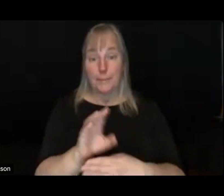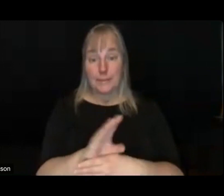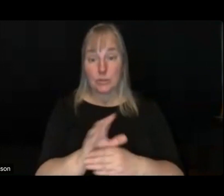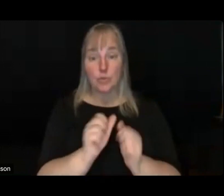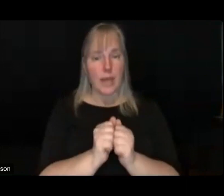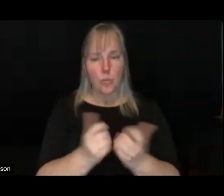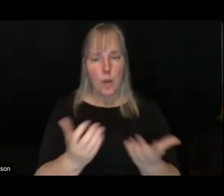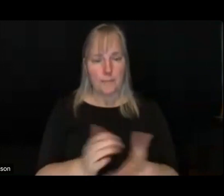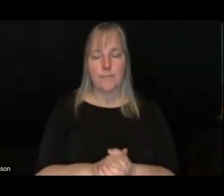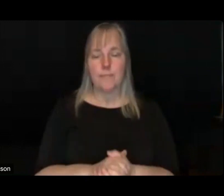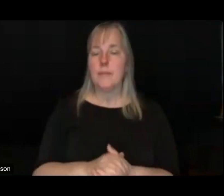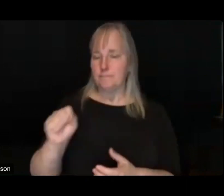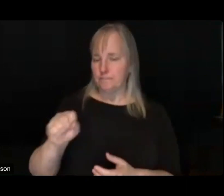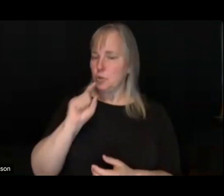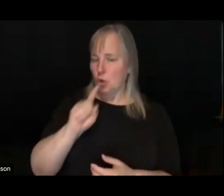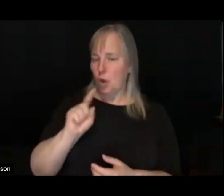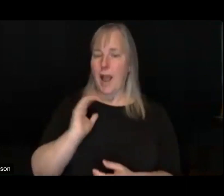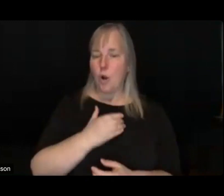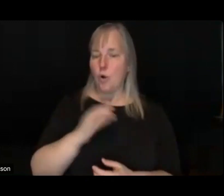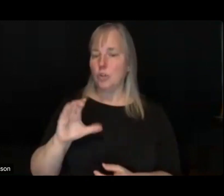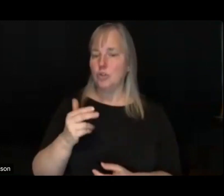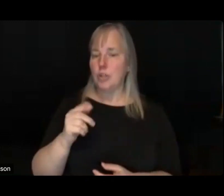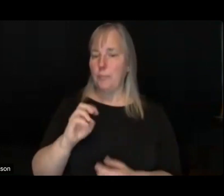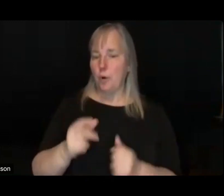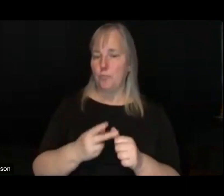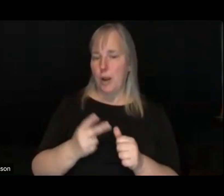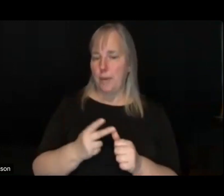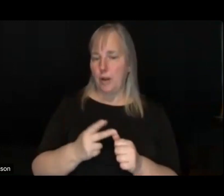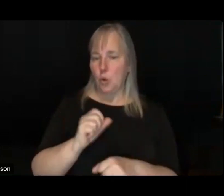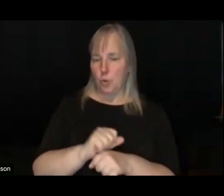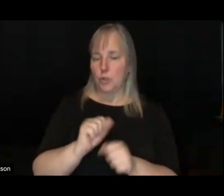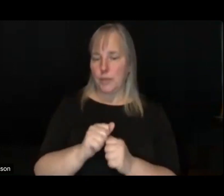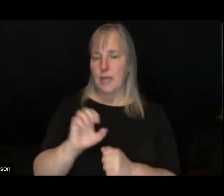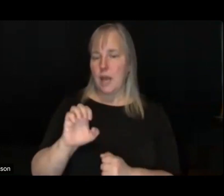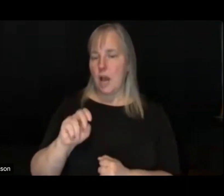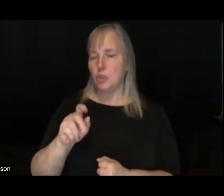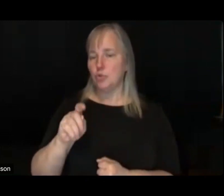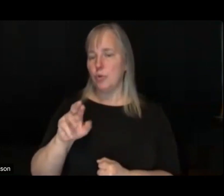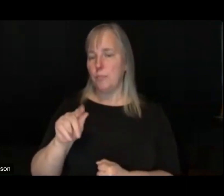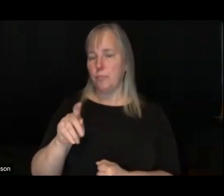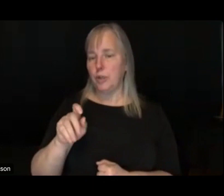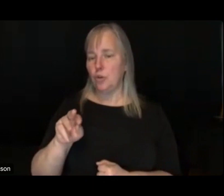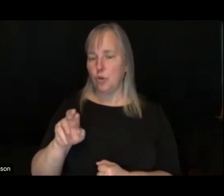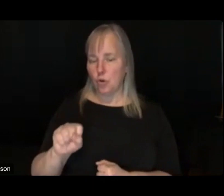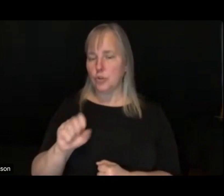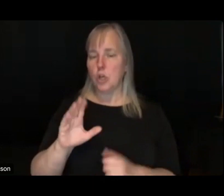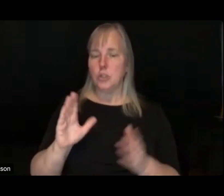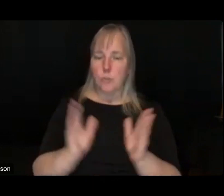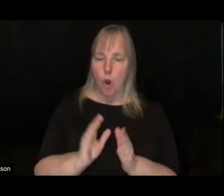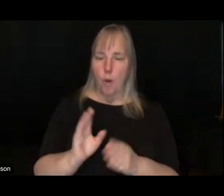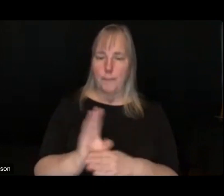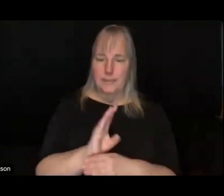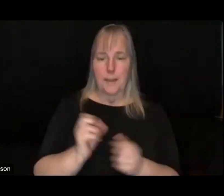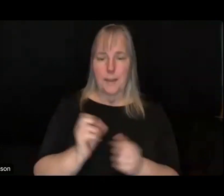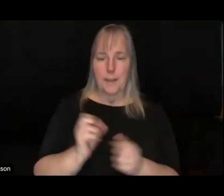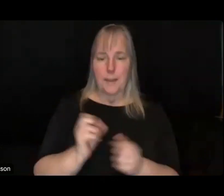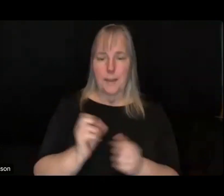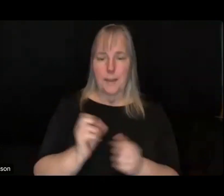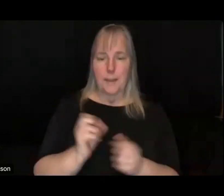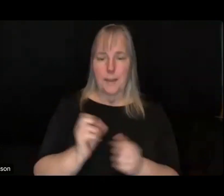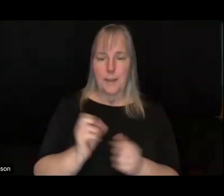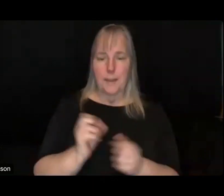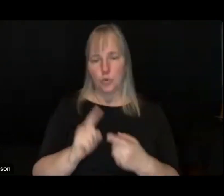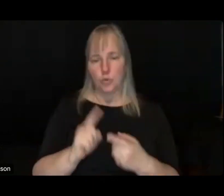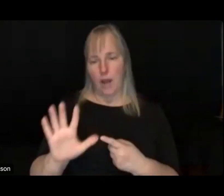chamber primarily, I'd say, works with entrepreneurs, small businesses. A lot of them are just like 1 to 5 employees. The vast majority,